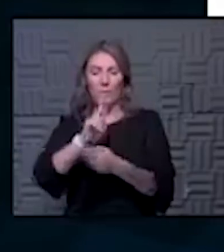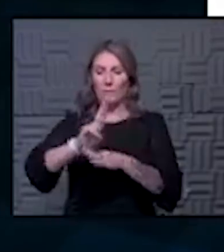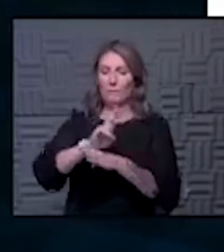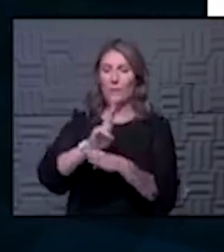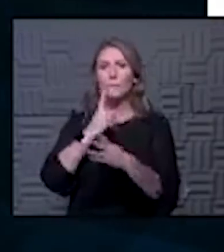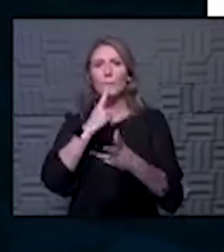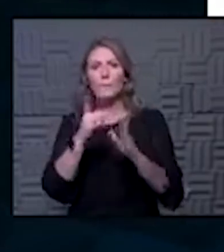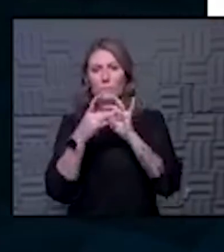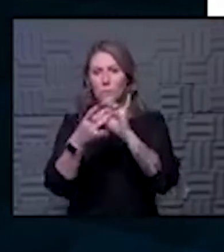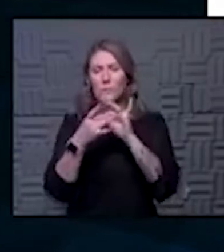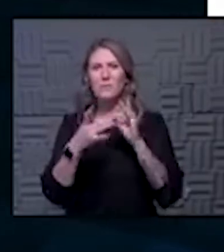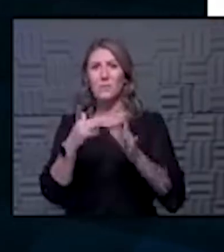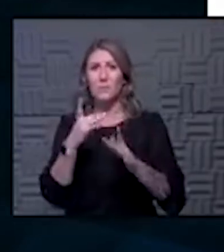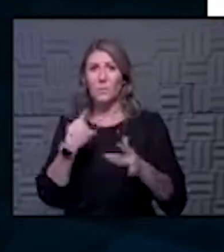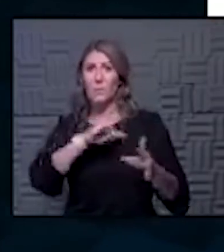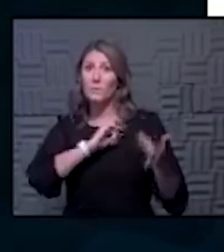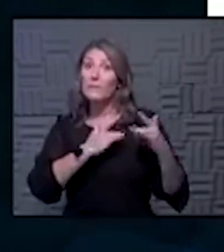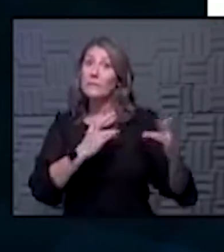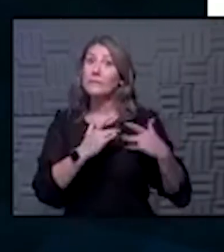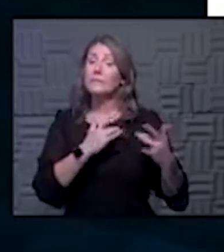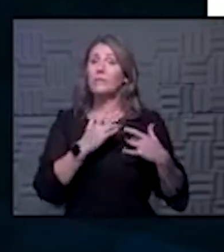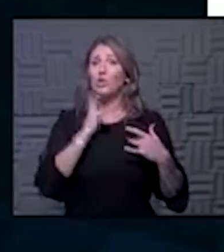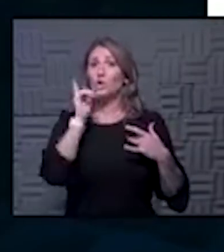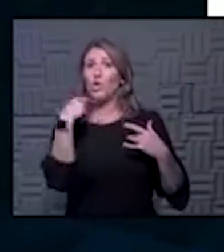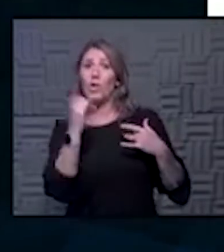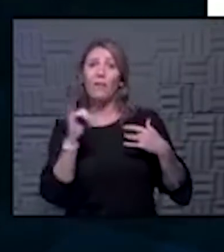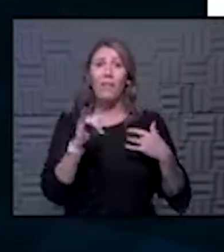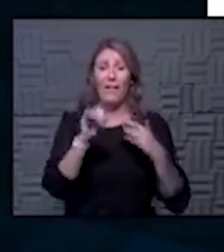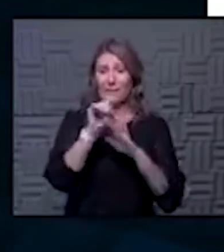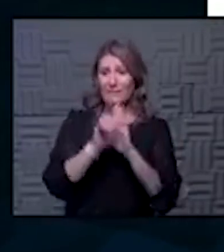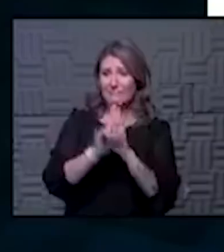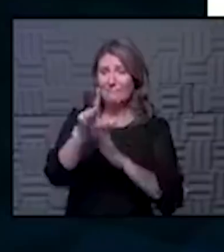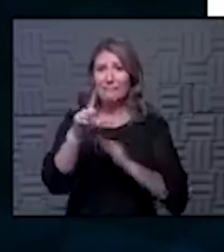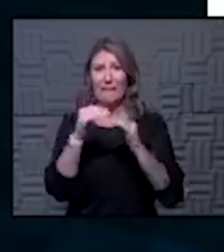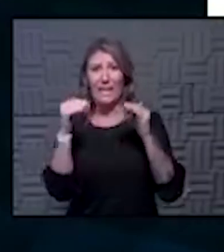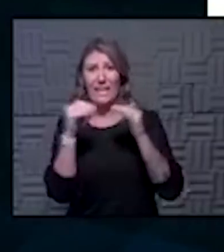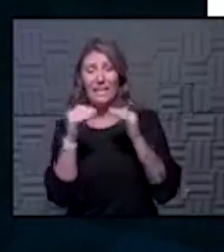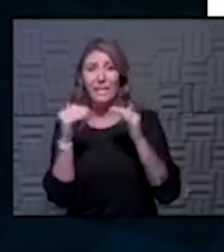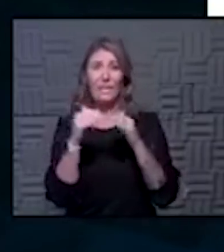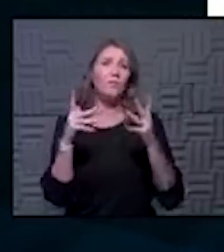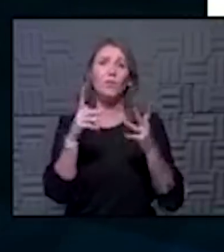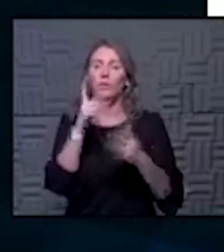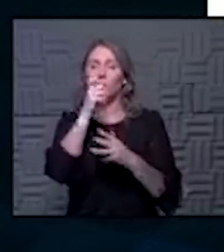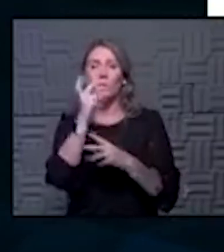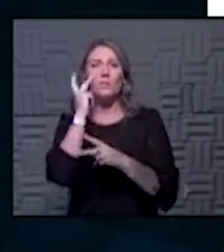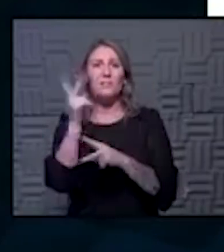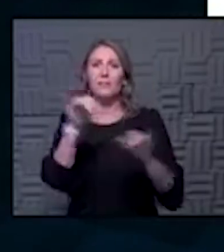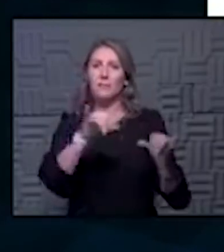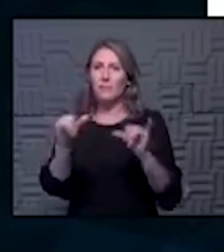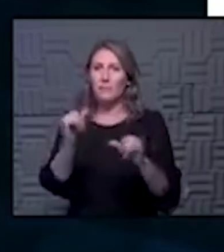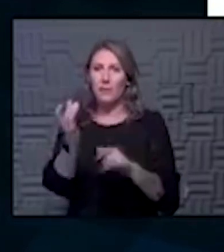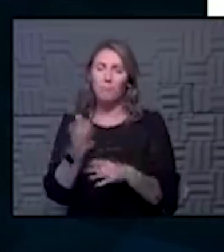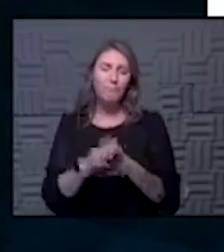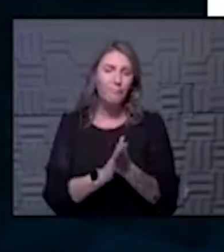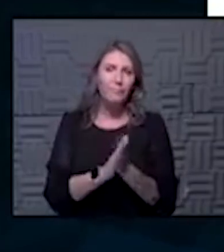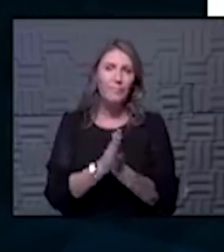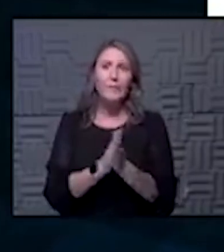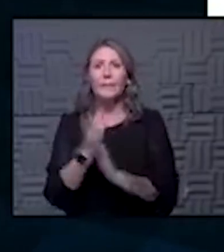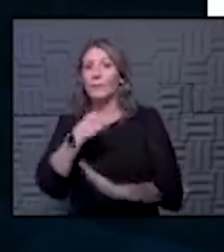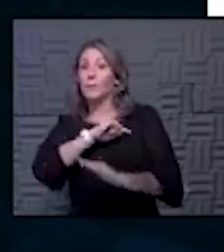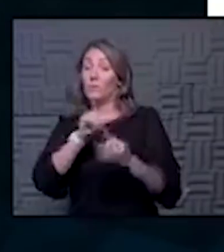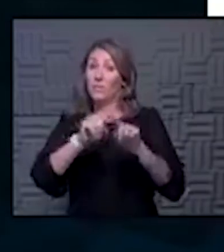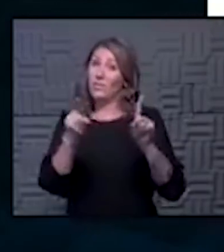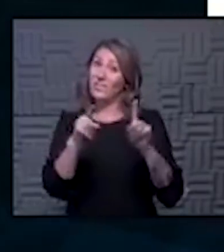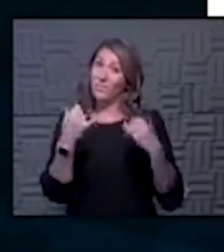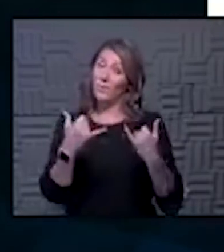are concerned that we look a little bit like El Paso. At the state level, you don't actually see the same sort of picture. We're definitely in a different place